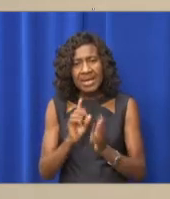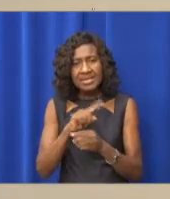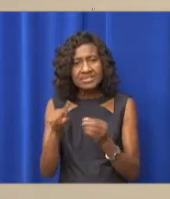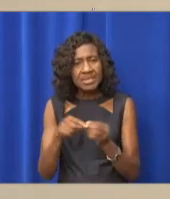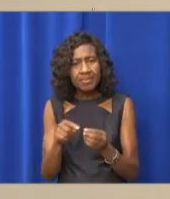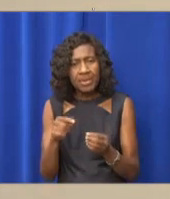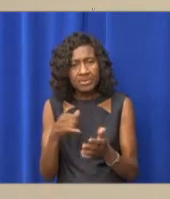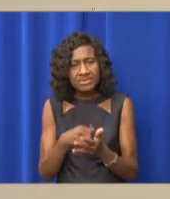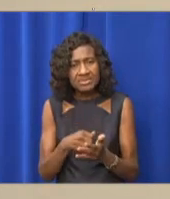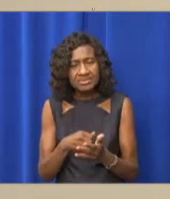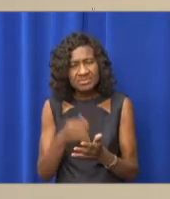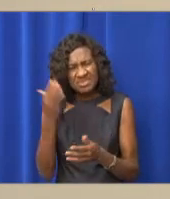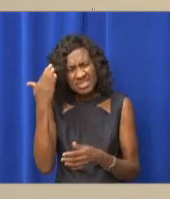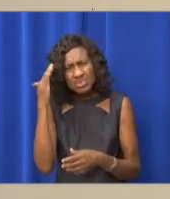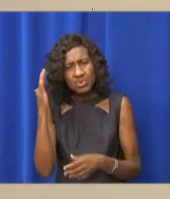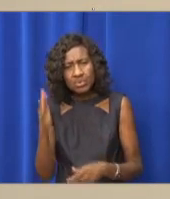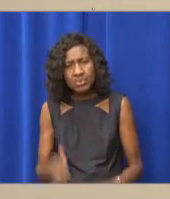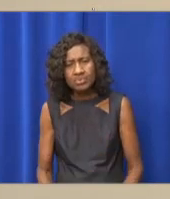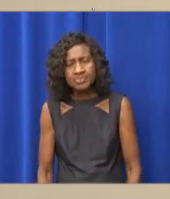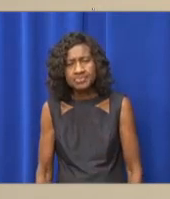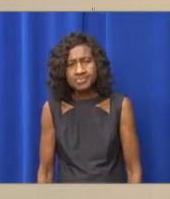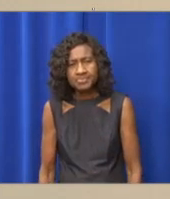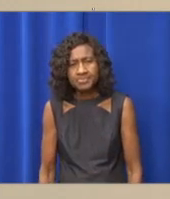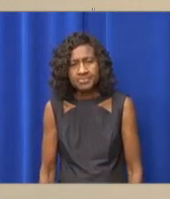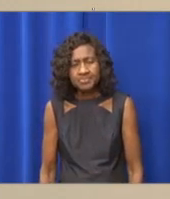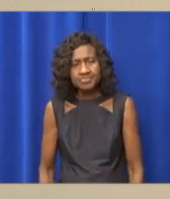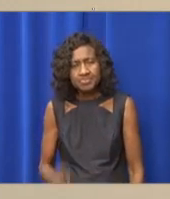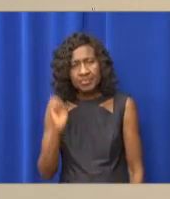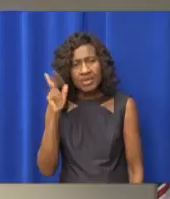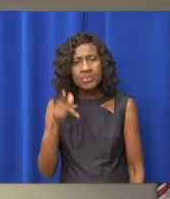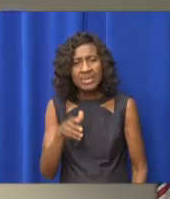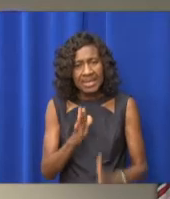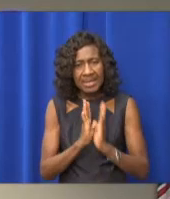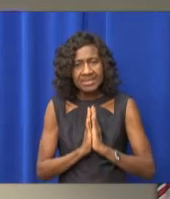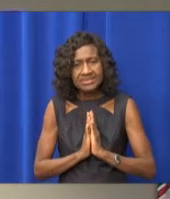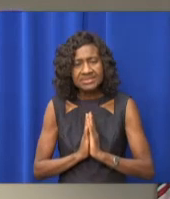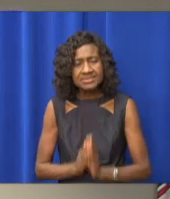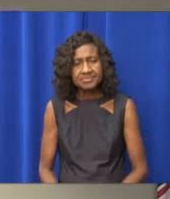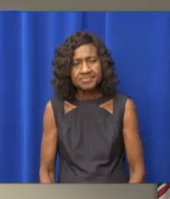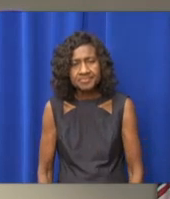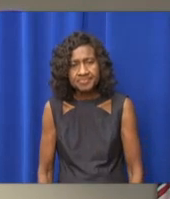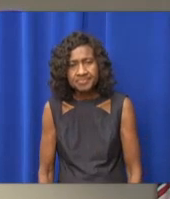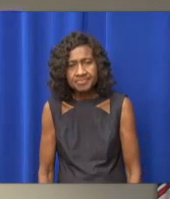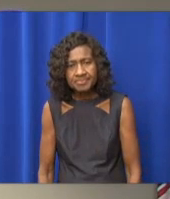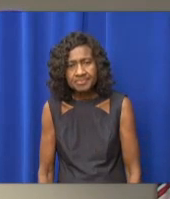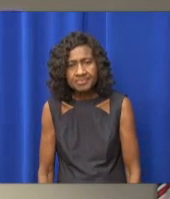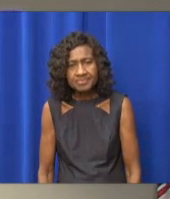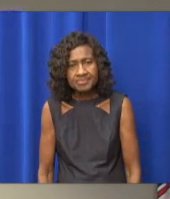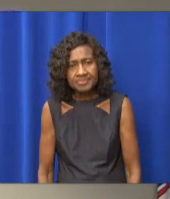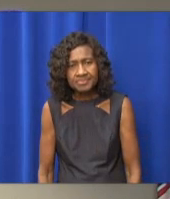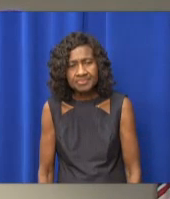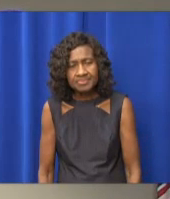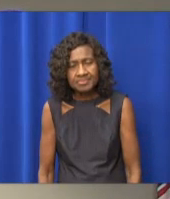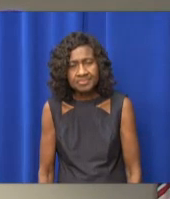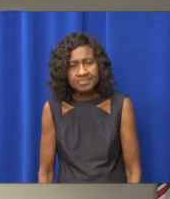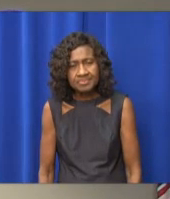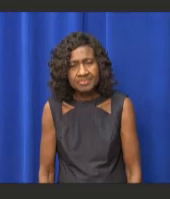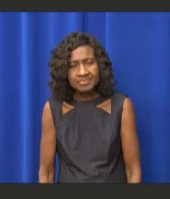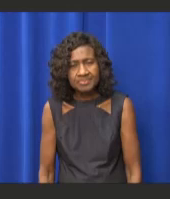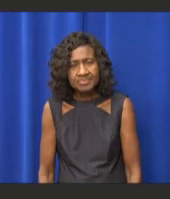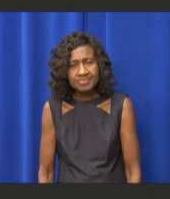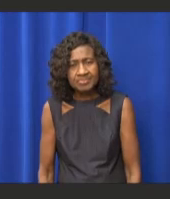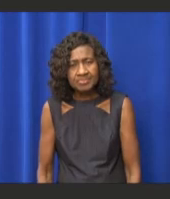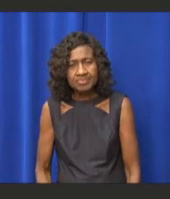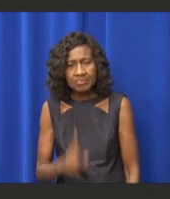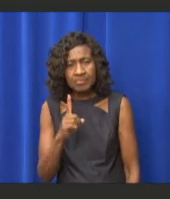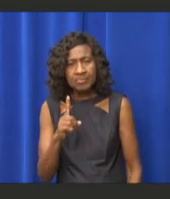knowledge. Got you. But I will Thank you ask. so much. I will ask. Appreciate that. And I do